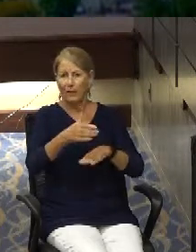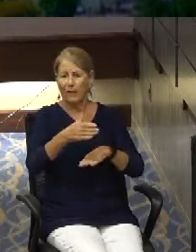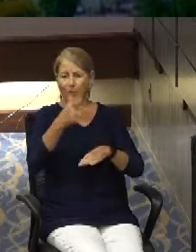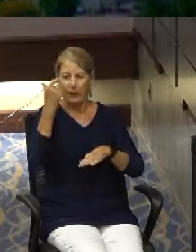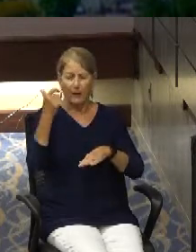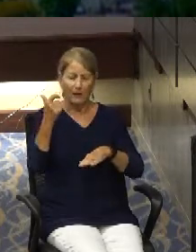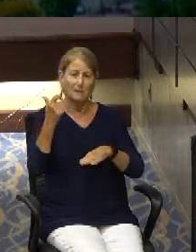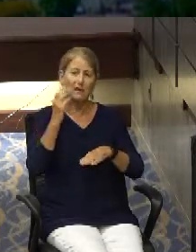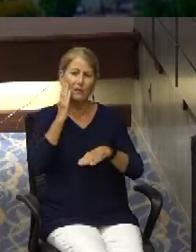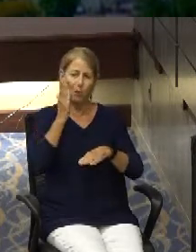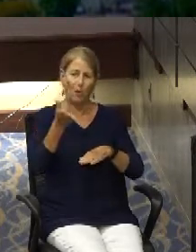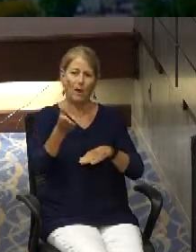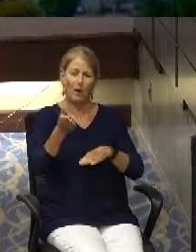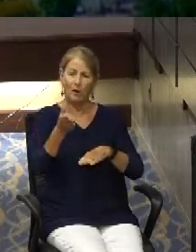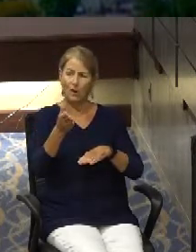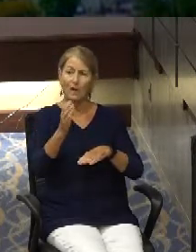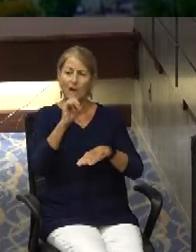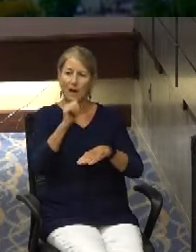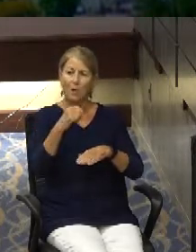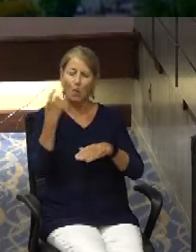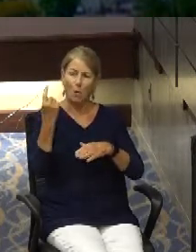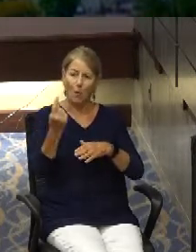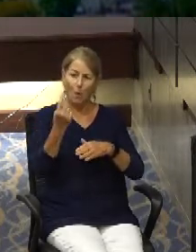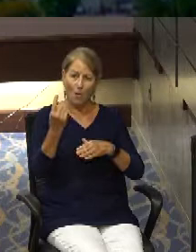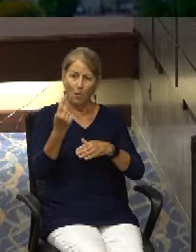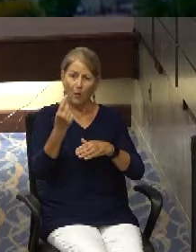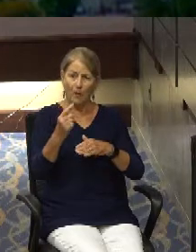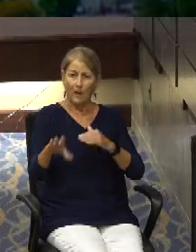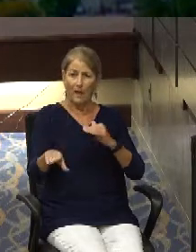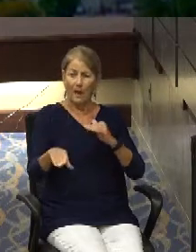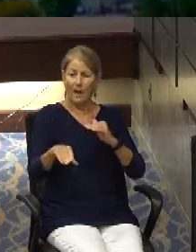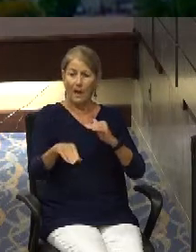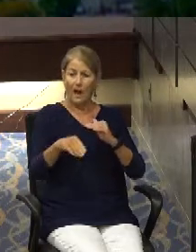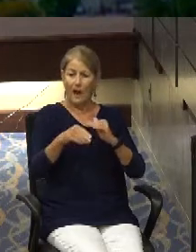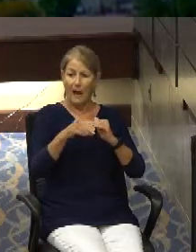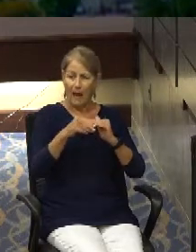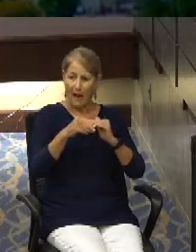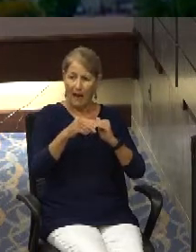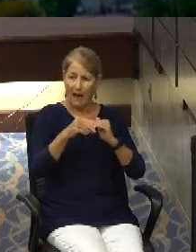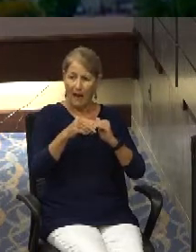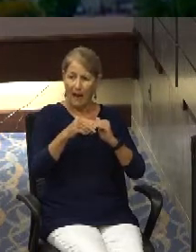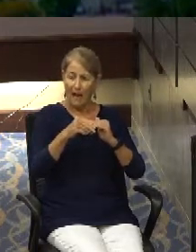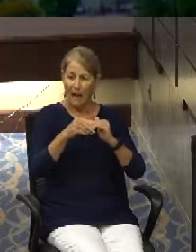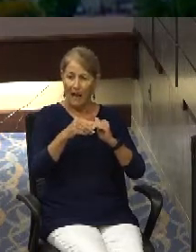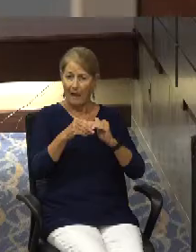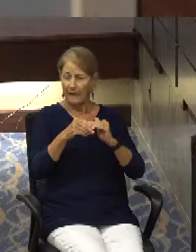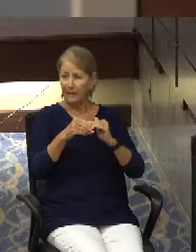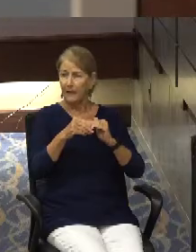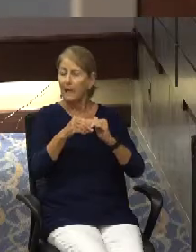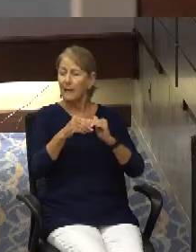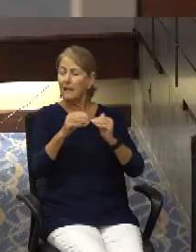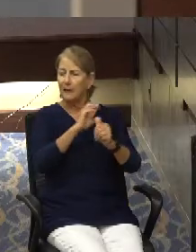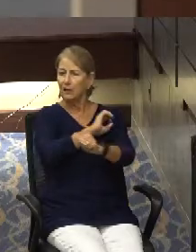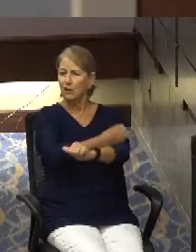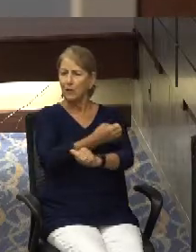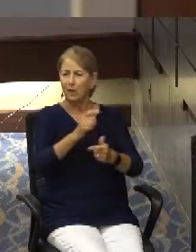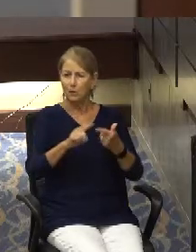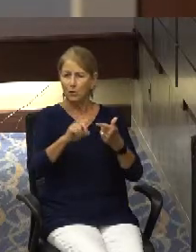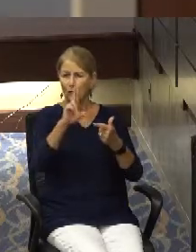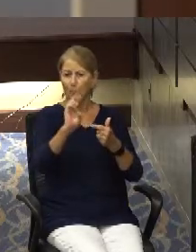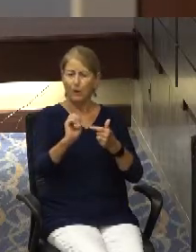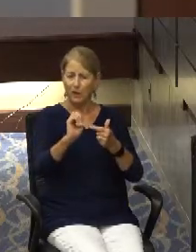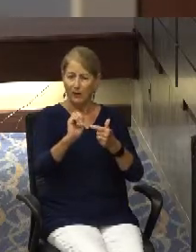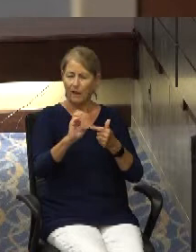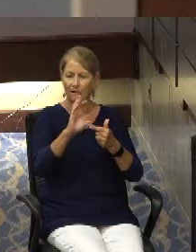it'll not only add a resurgence of energy to the already revitalization processes in